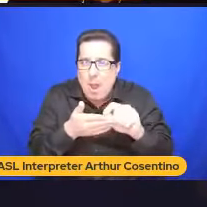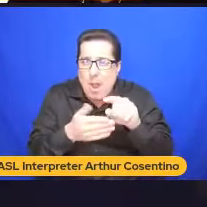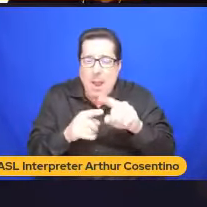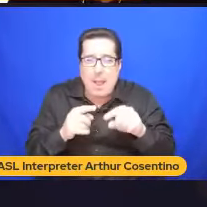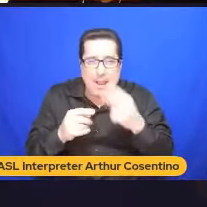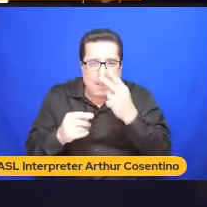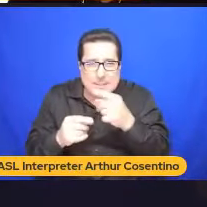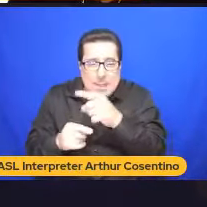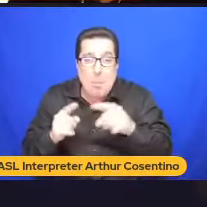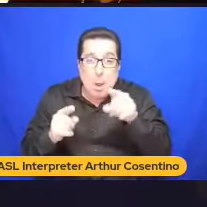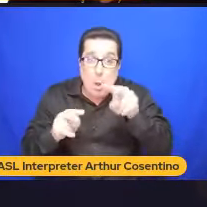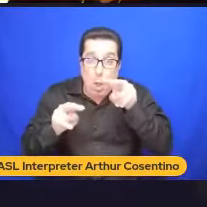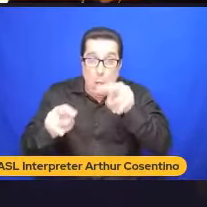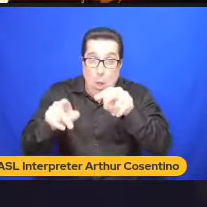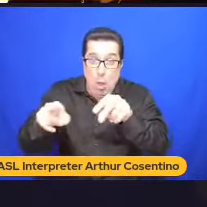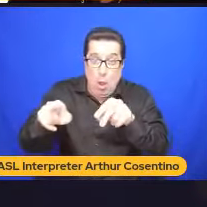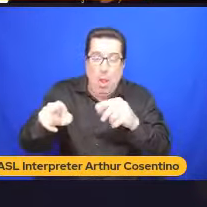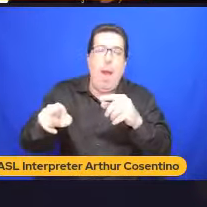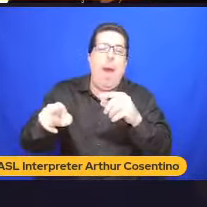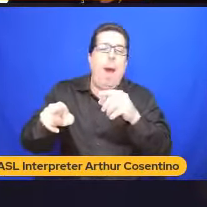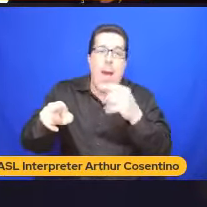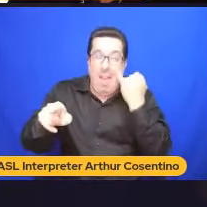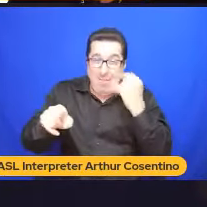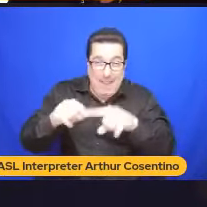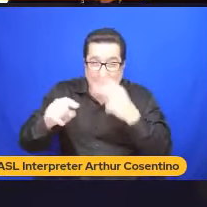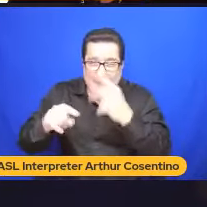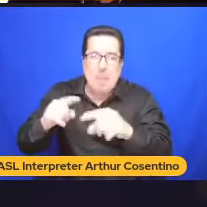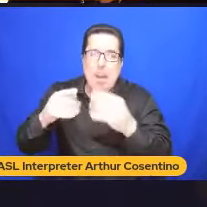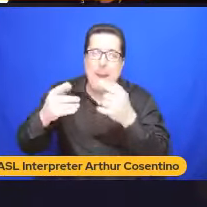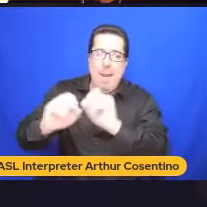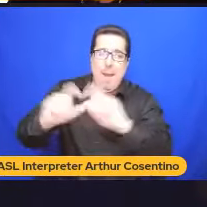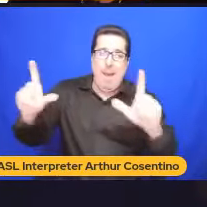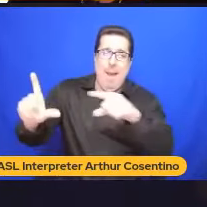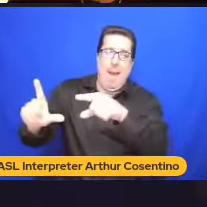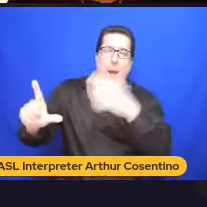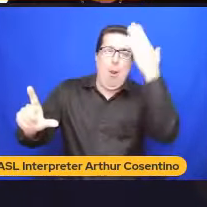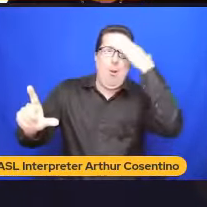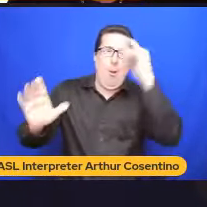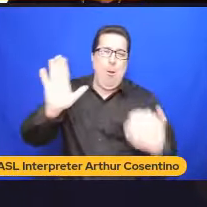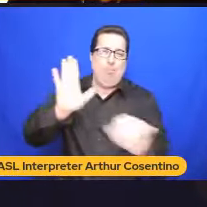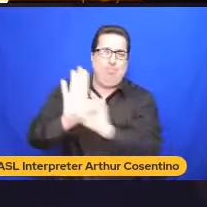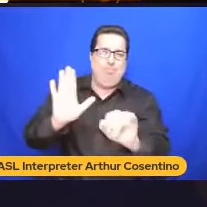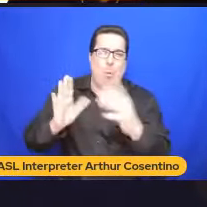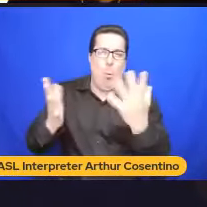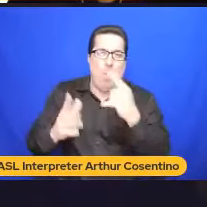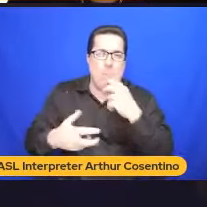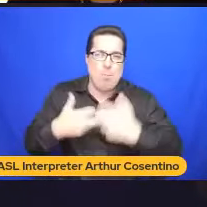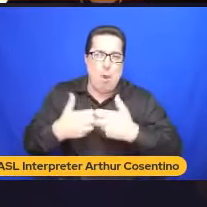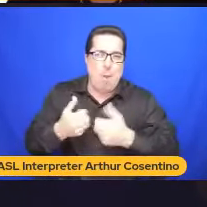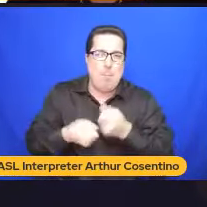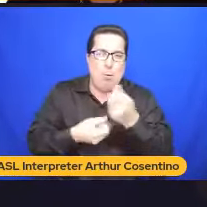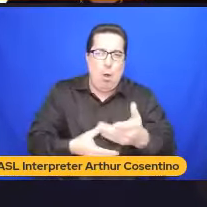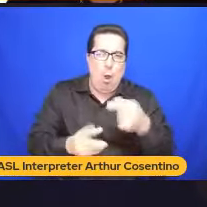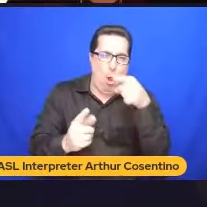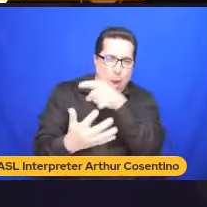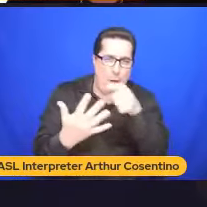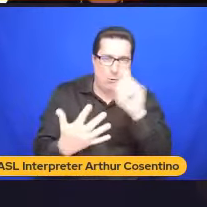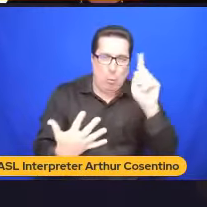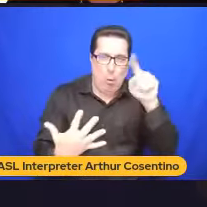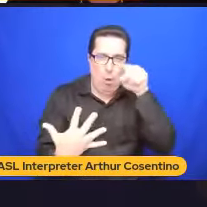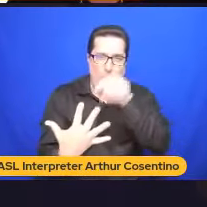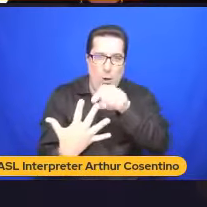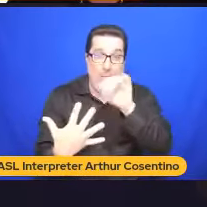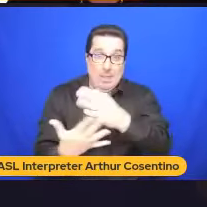and you can start to have a theory right away about what is the cause of our problem. And I really, really like that piece.